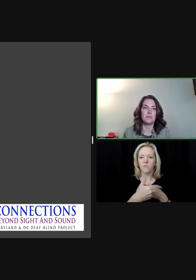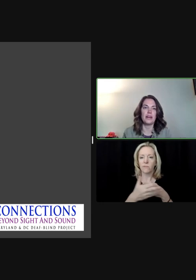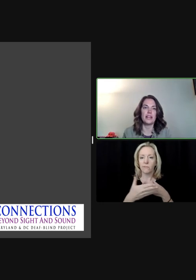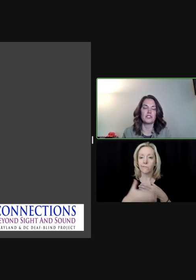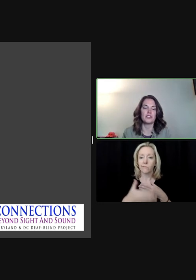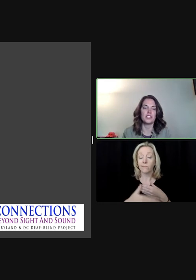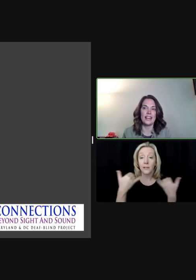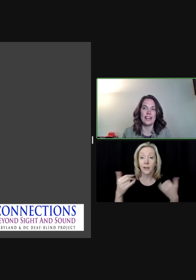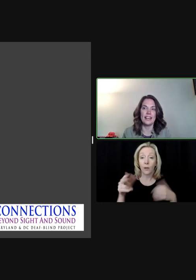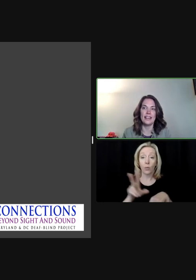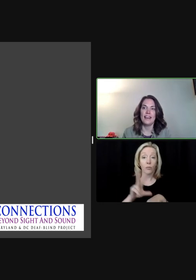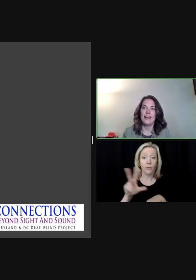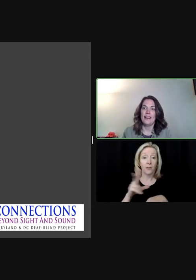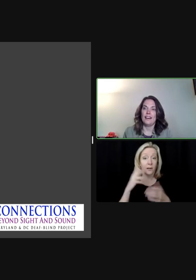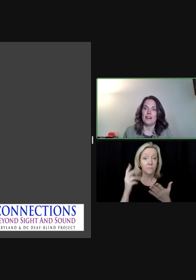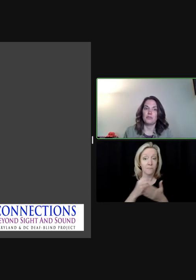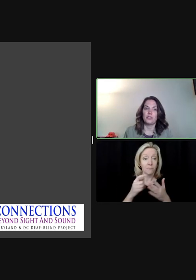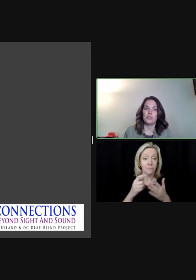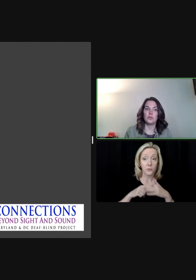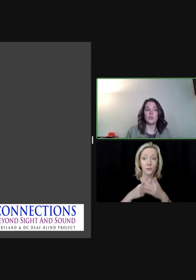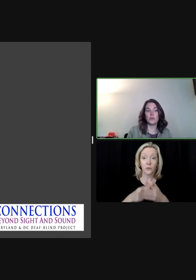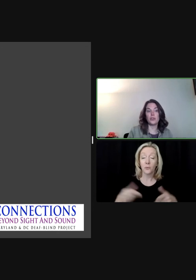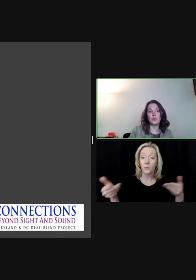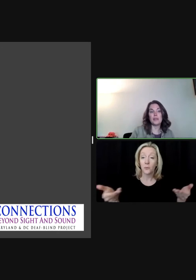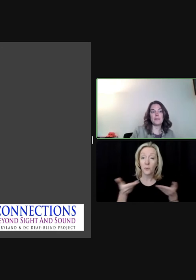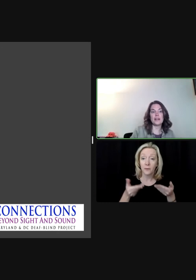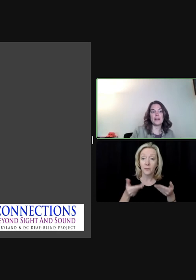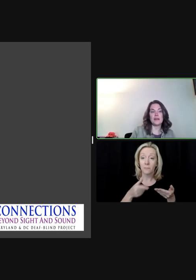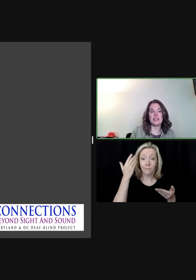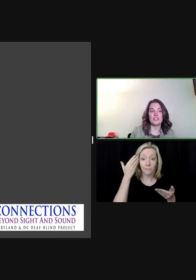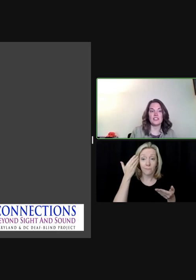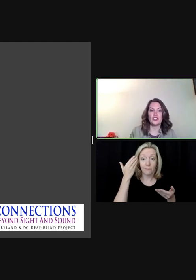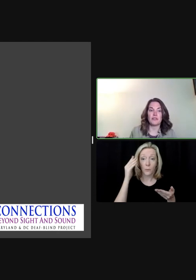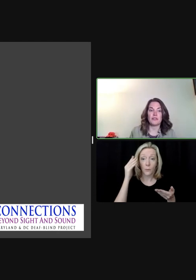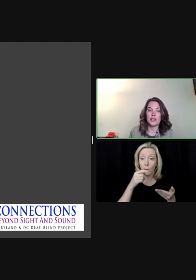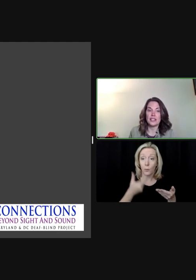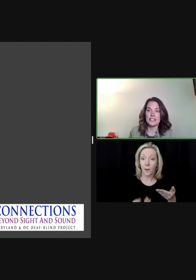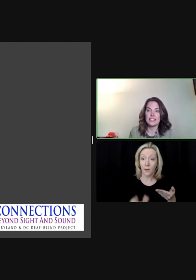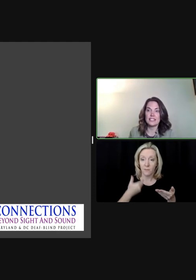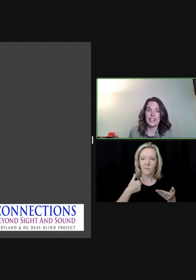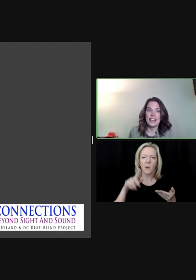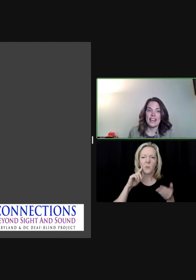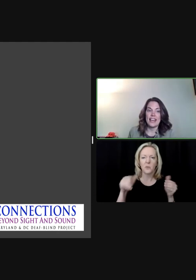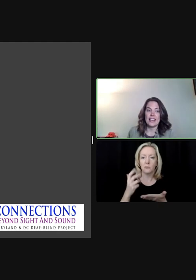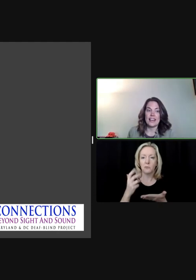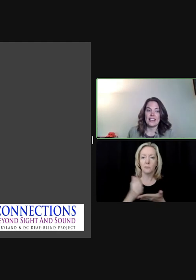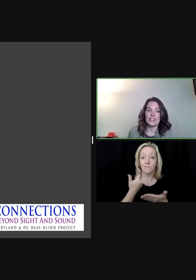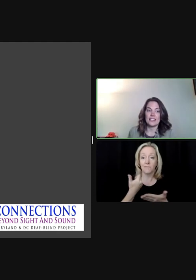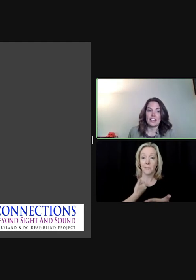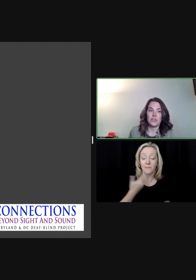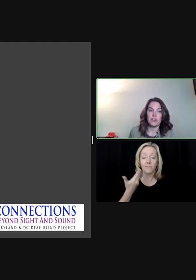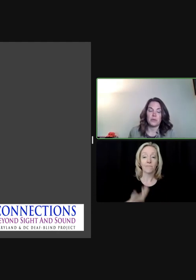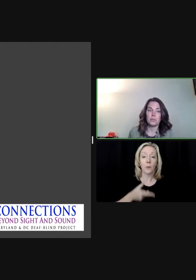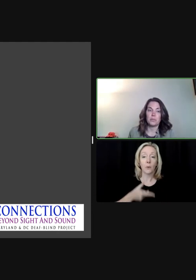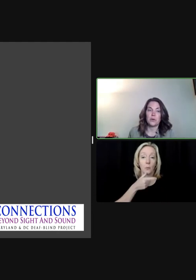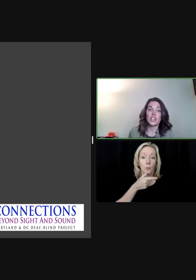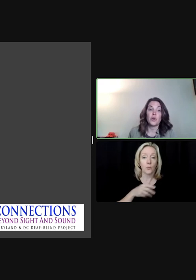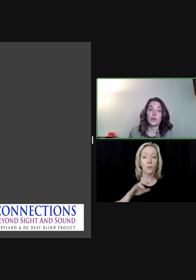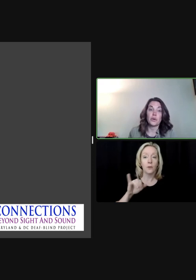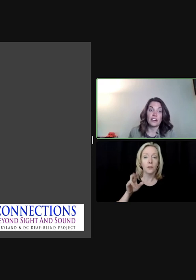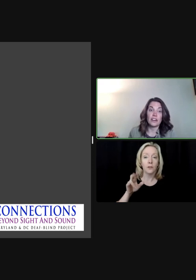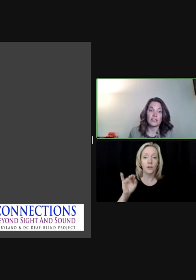welcome everybody for today. For those who don't know me, my name is Jennifer Willis, and I am